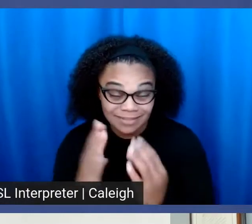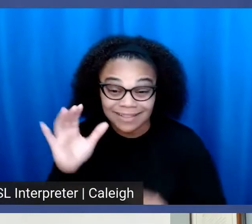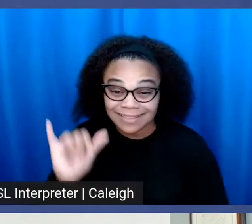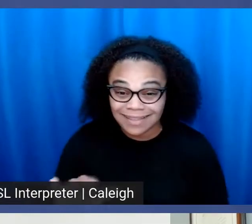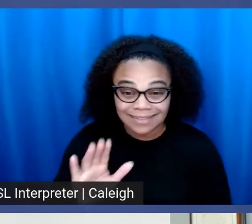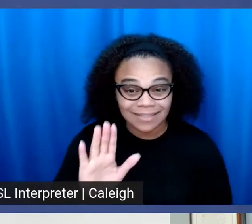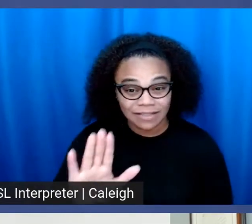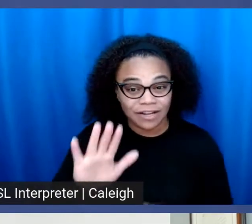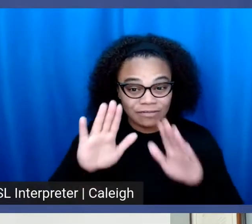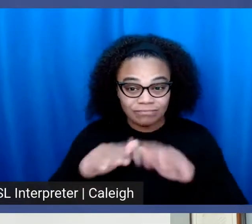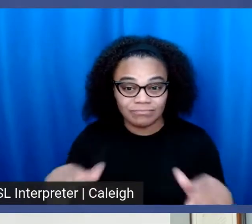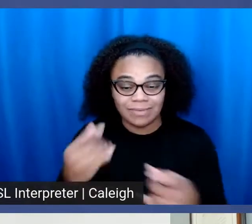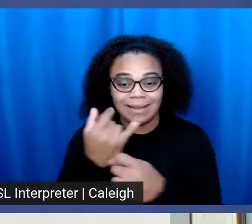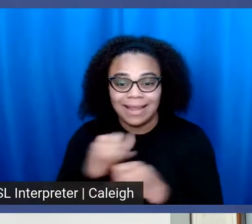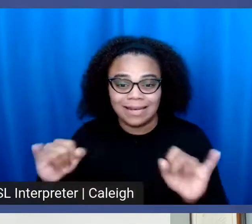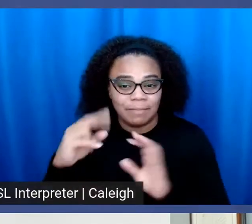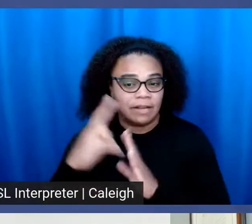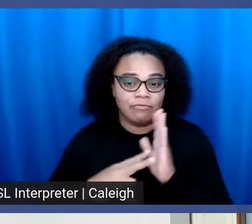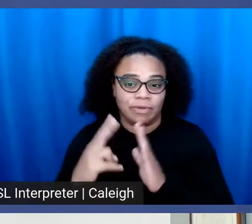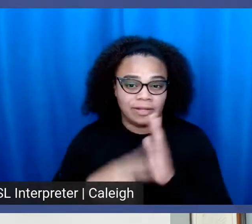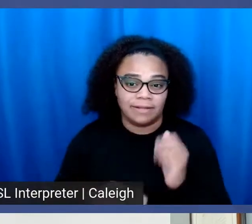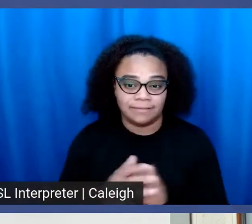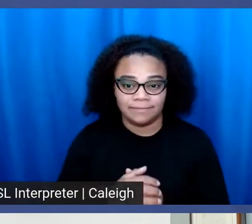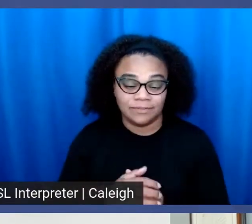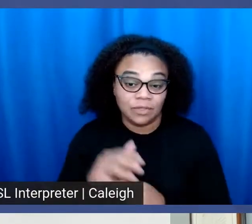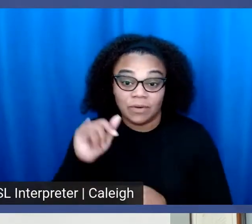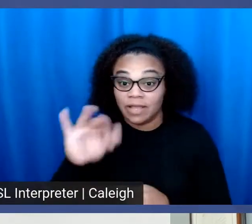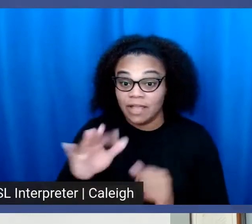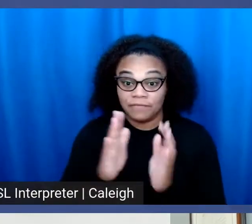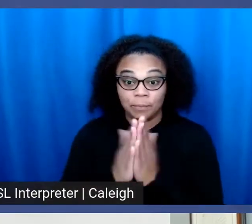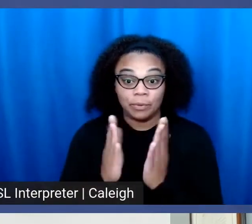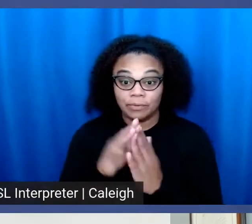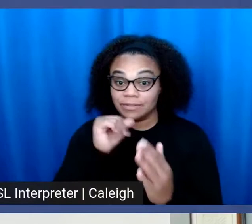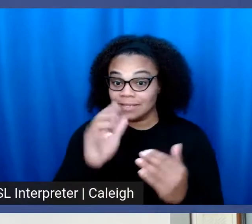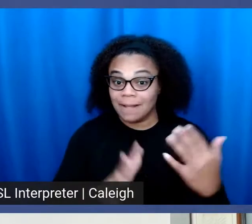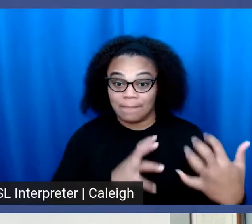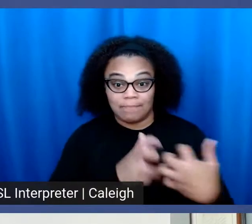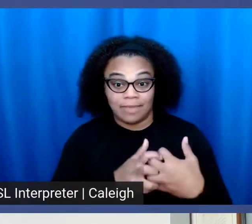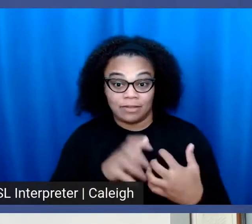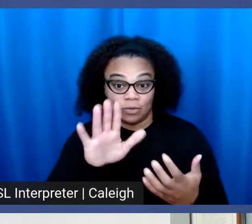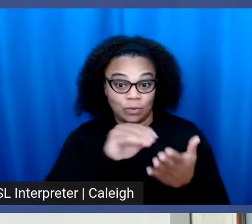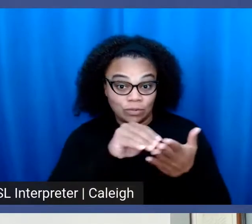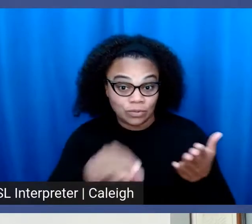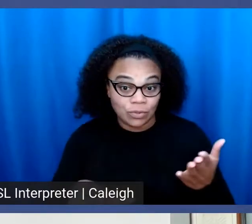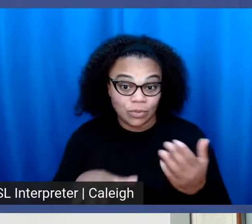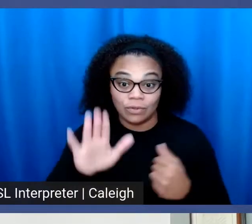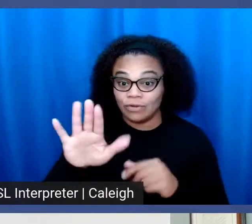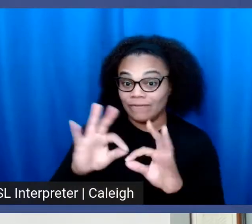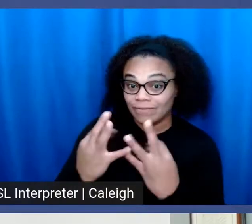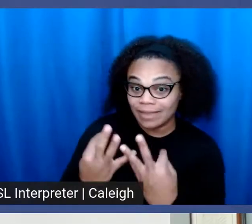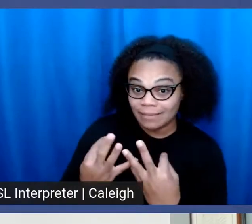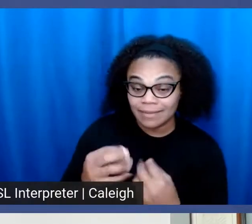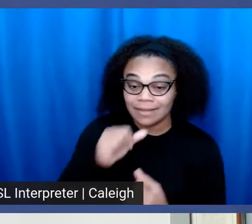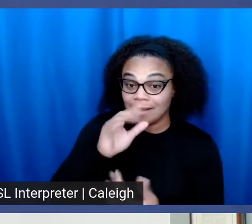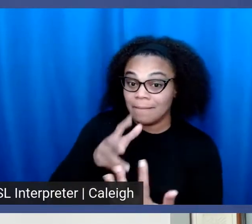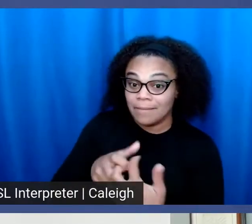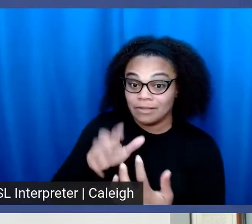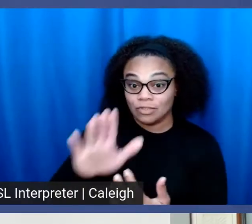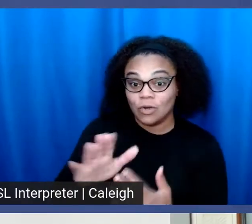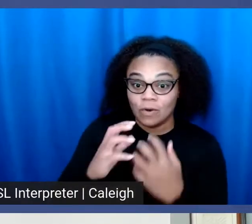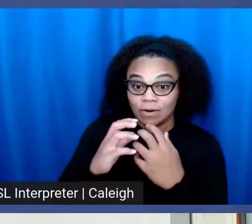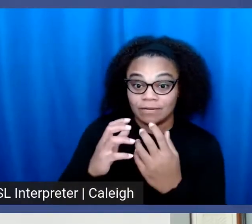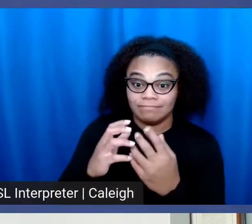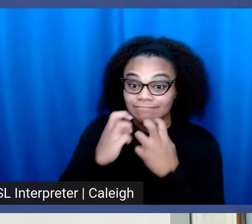if for some reason, whatever, the book doesn't match your student, your family, your values, close the